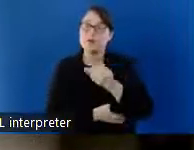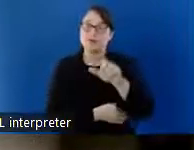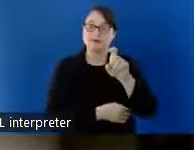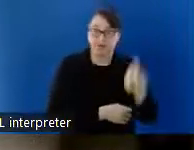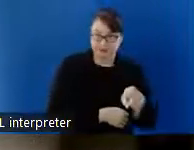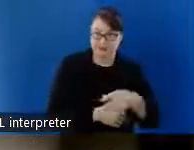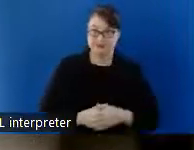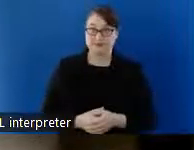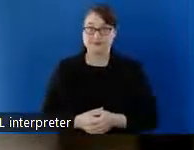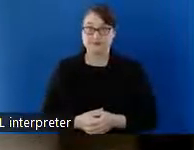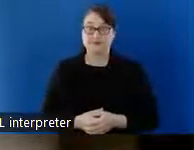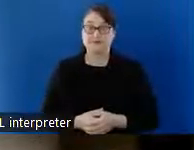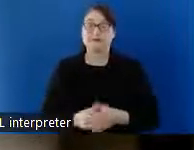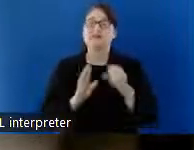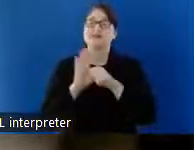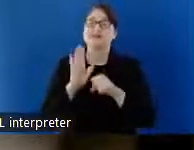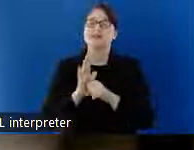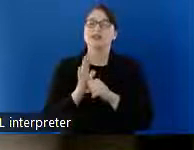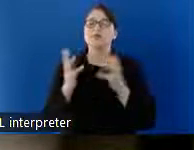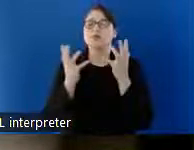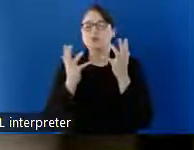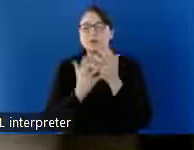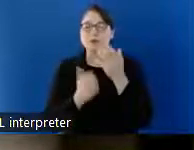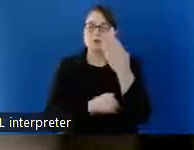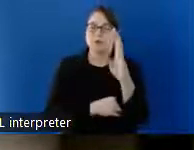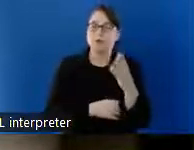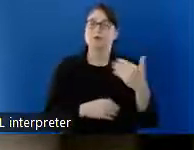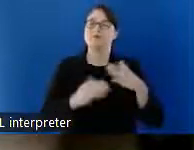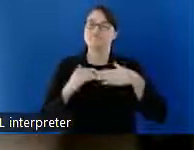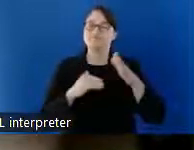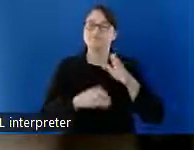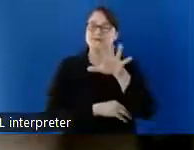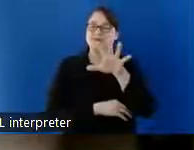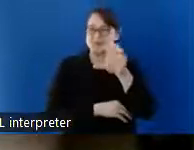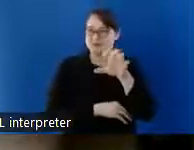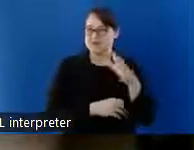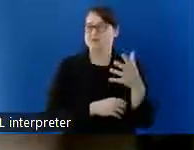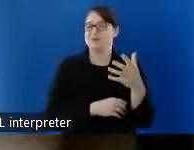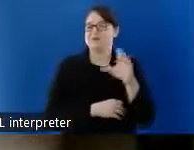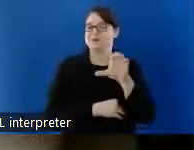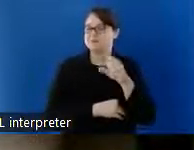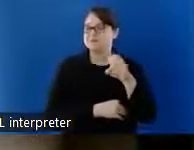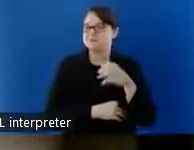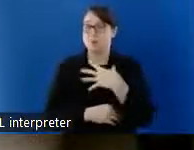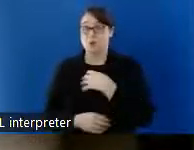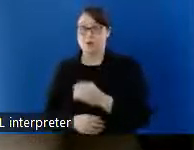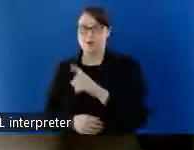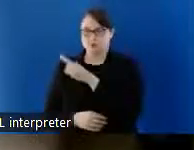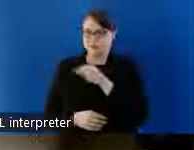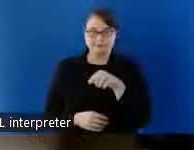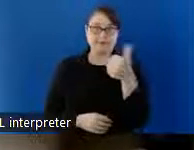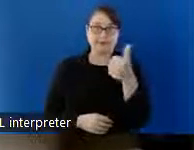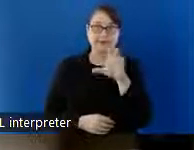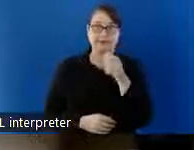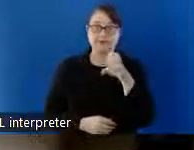Texas. States with the darkest shade of blue have over 500 reported cases, whereas states that are white have 1 to 10 cases.